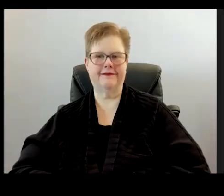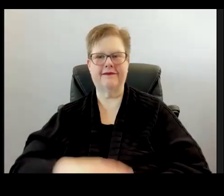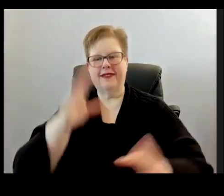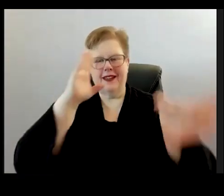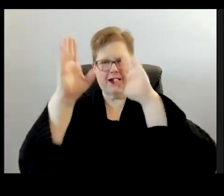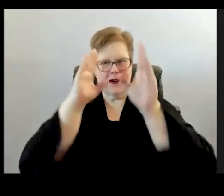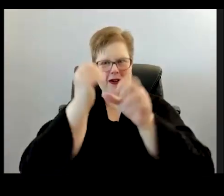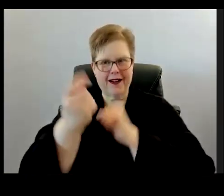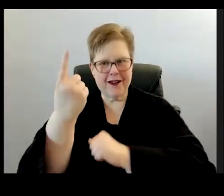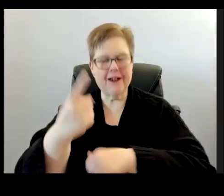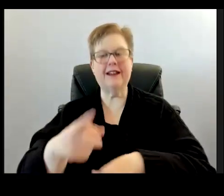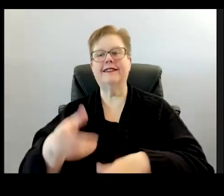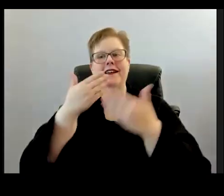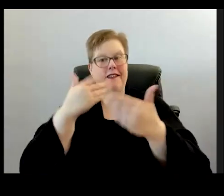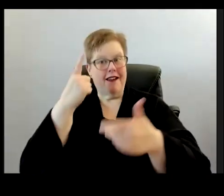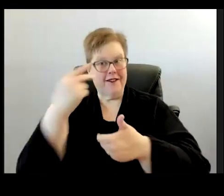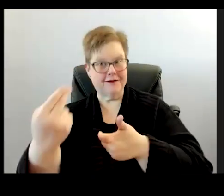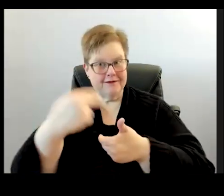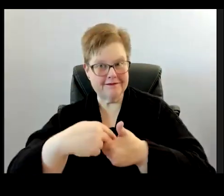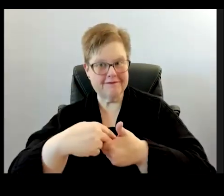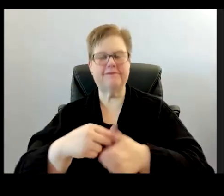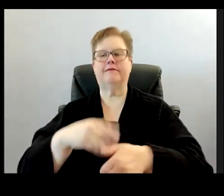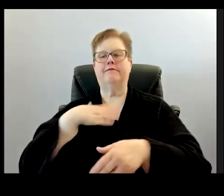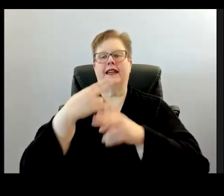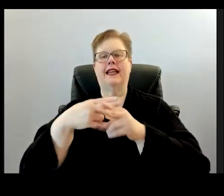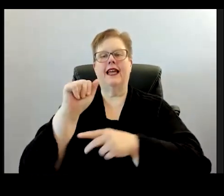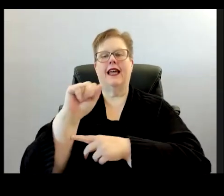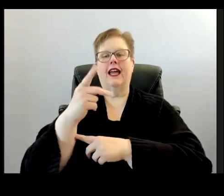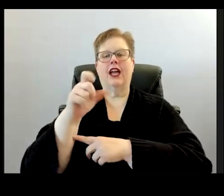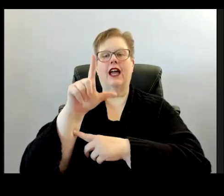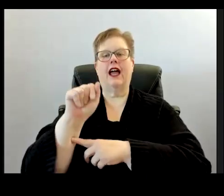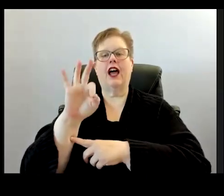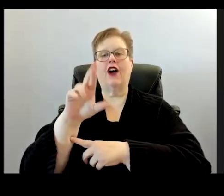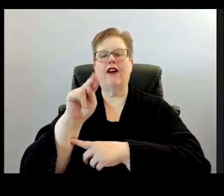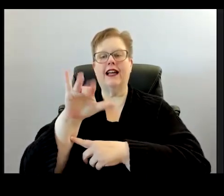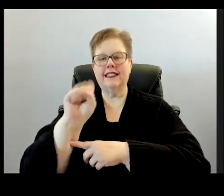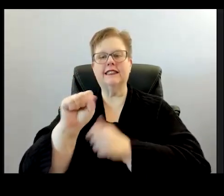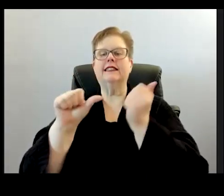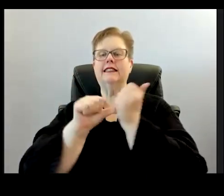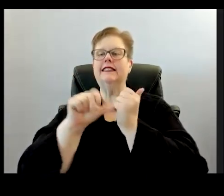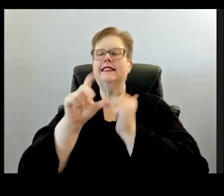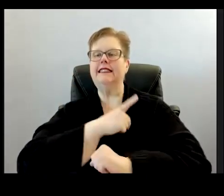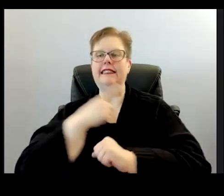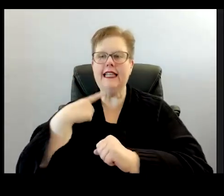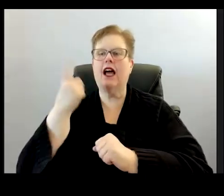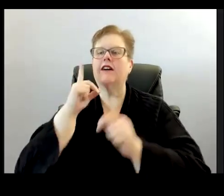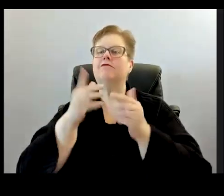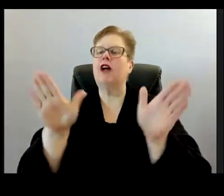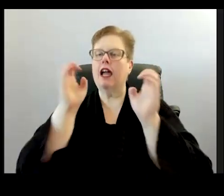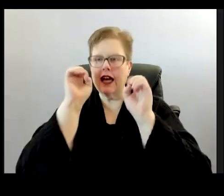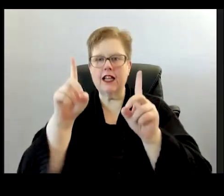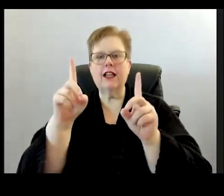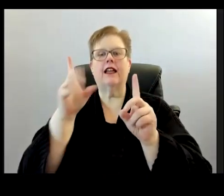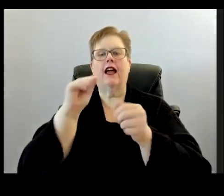Hello, everyone. Thank you for joining us. My name is Angela Francis. I'm the Assistant Dean of General Education and First